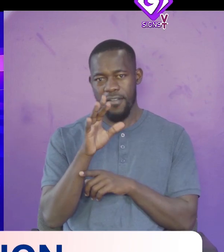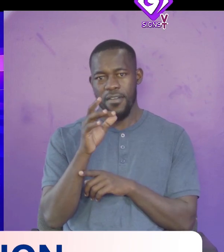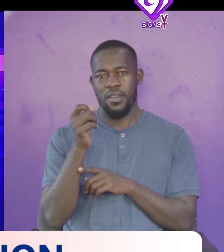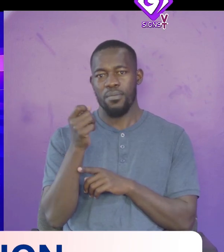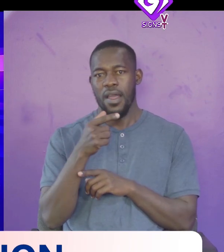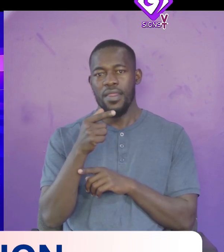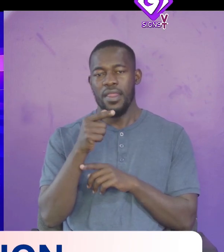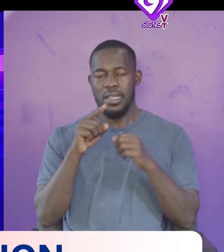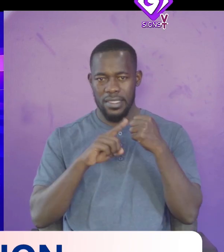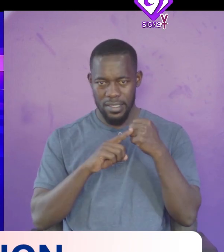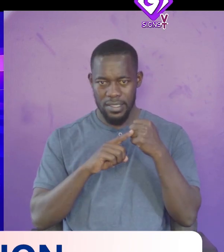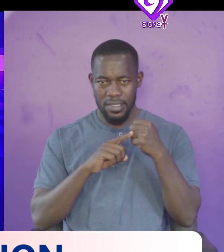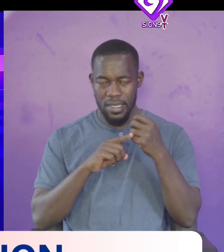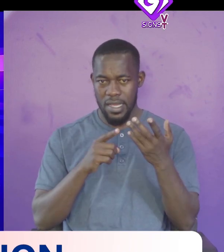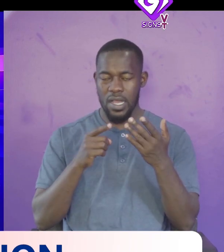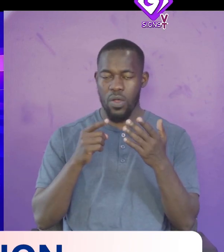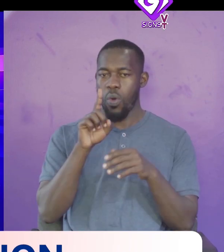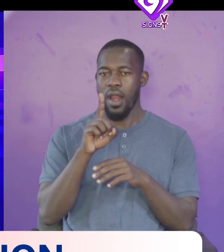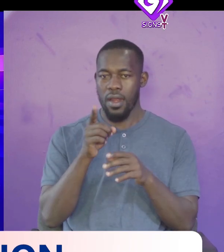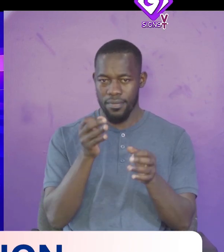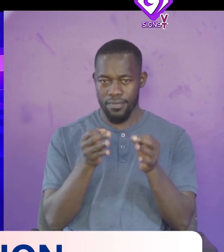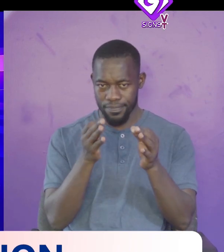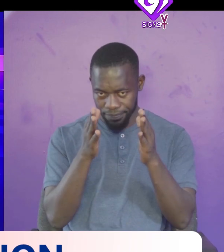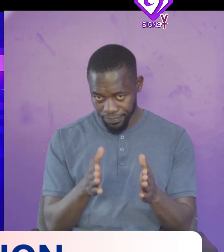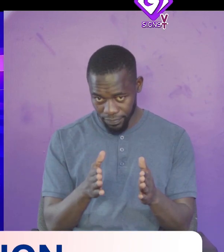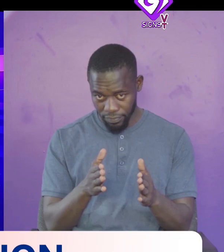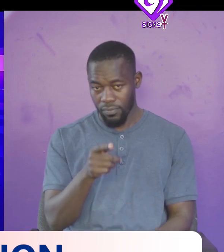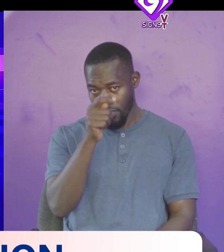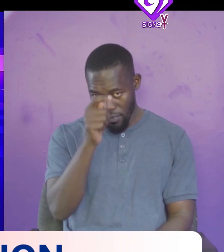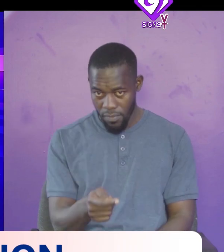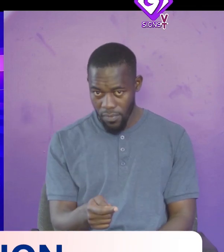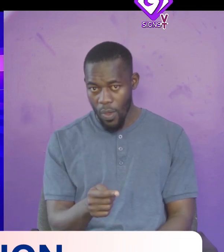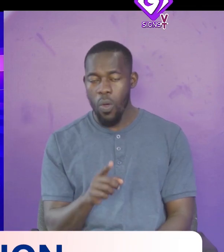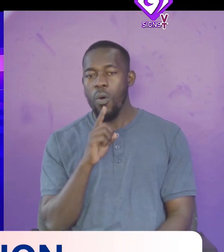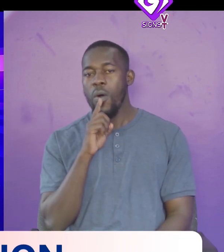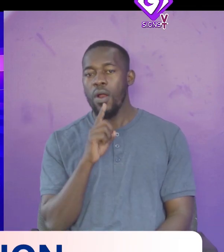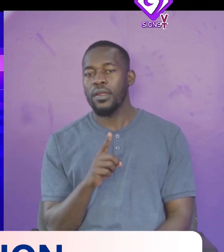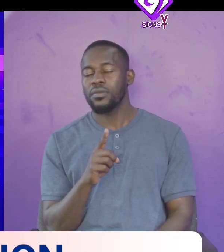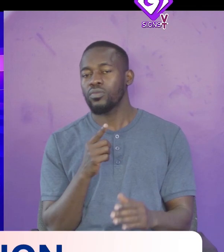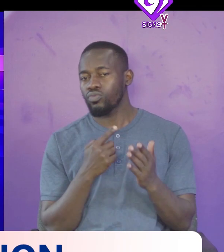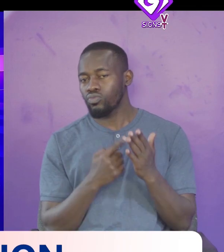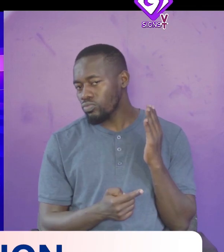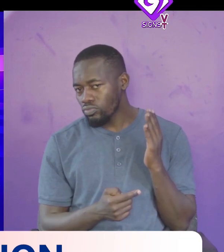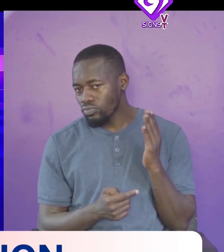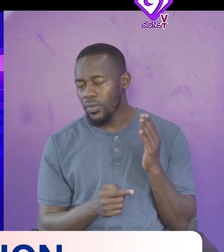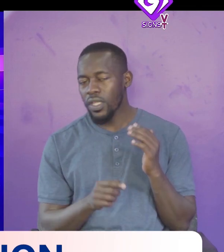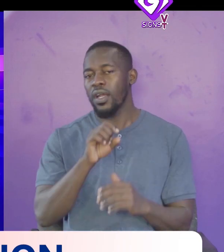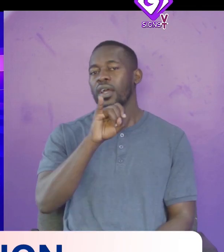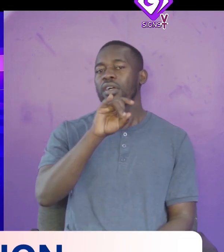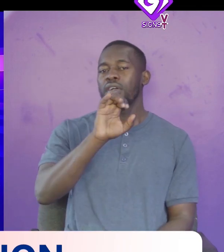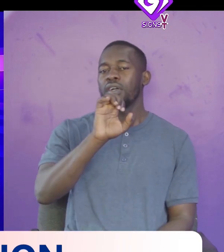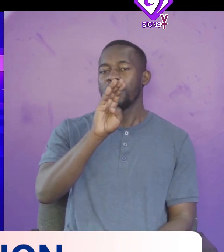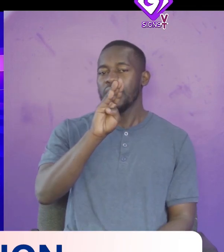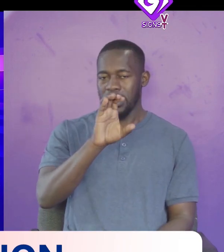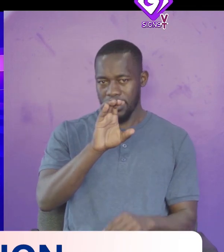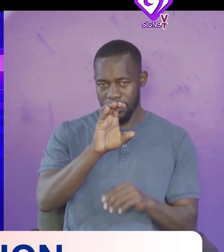had been entered by Judge Murima, and so when the matter was entered in judgment, the IBC, we approached them